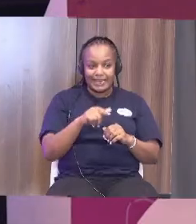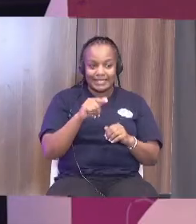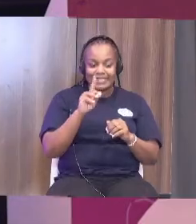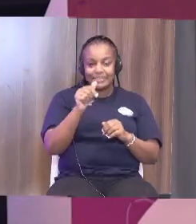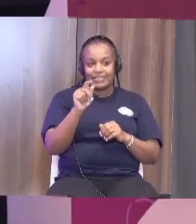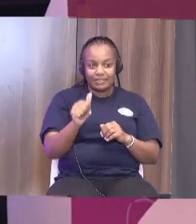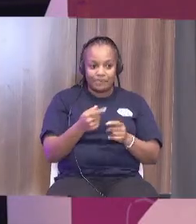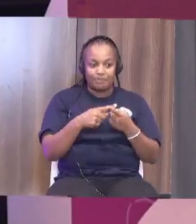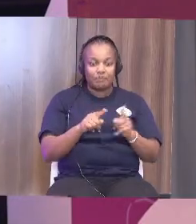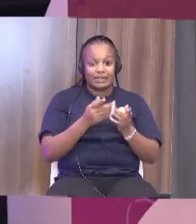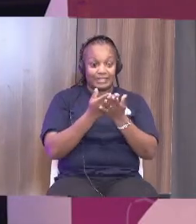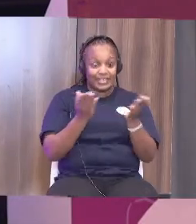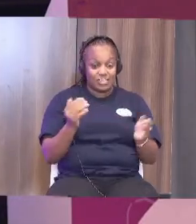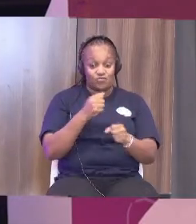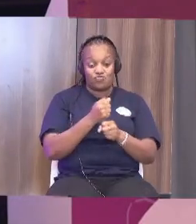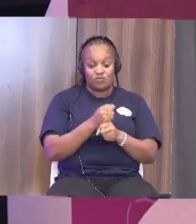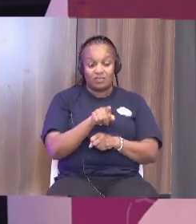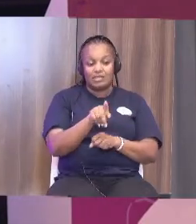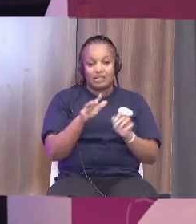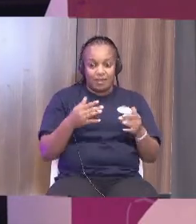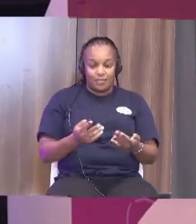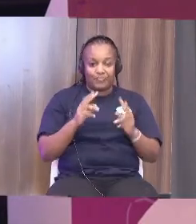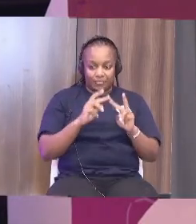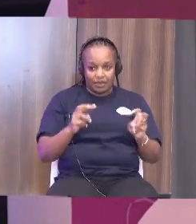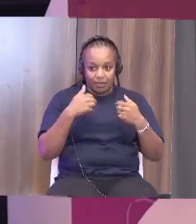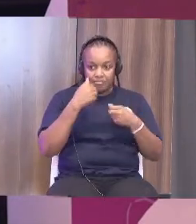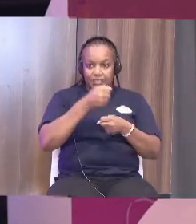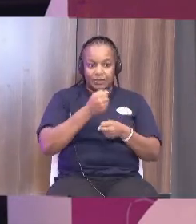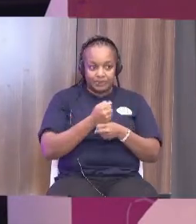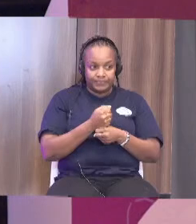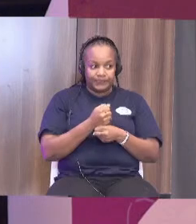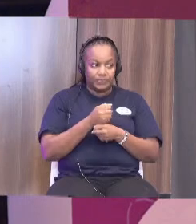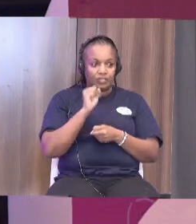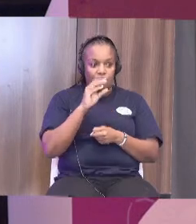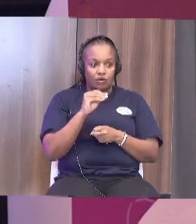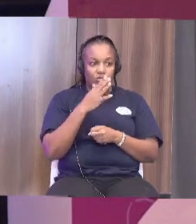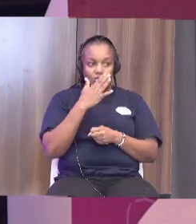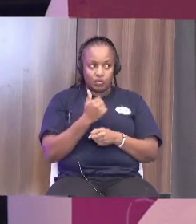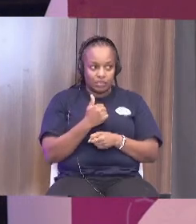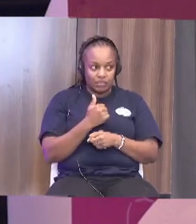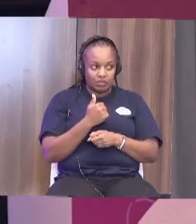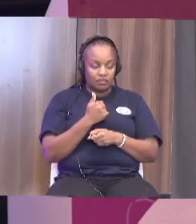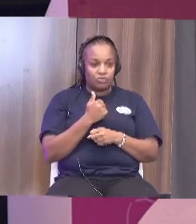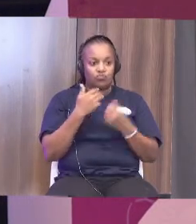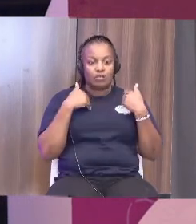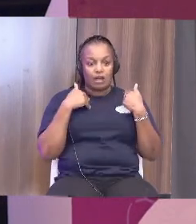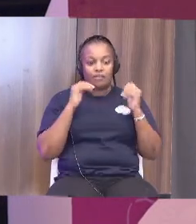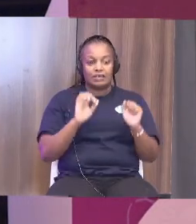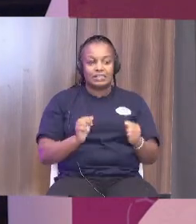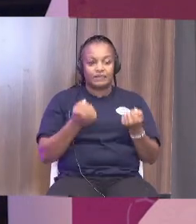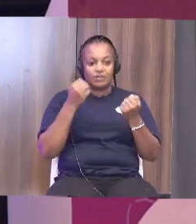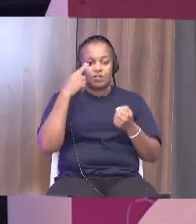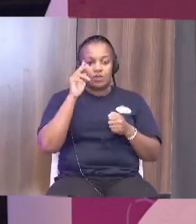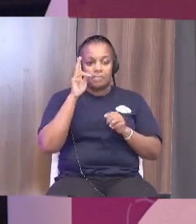how other studies have been halted whenever there's a safety signal. So we want to, first and foremost, to put the safety of our